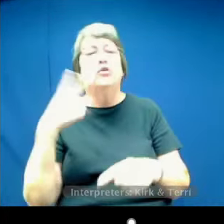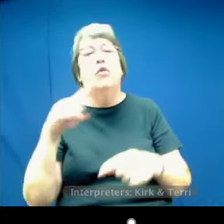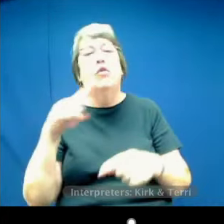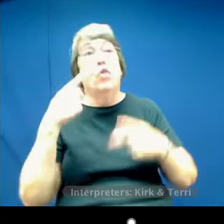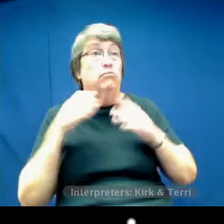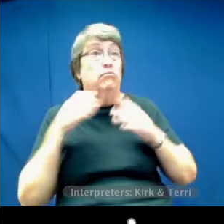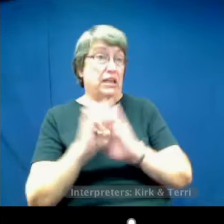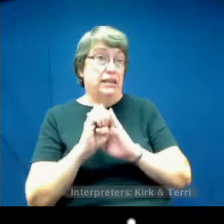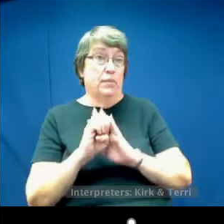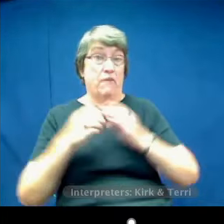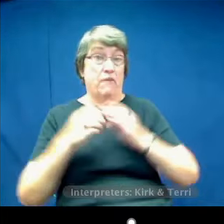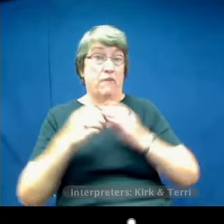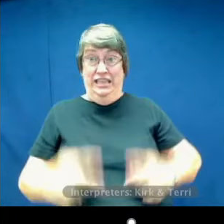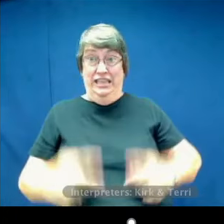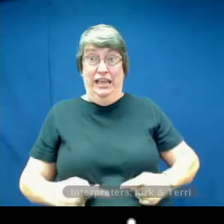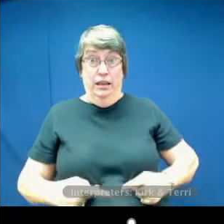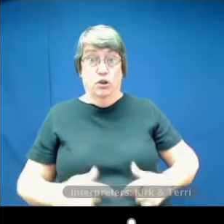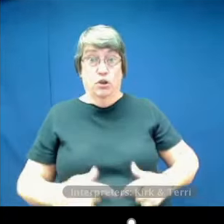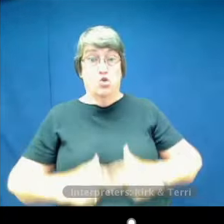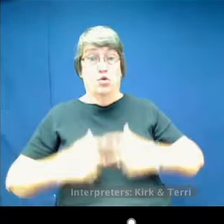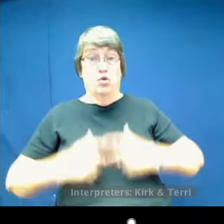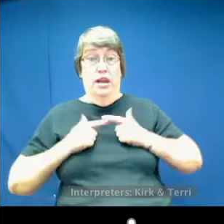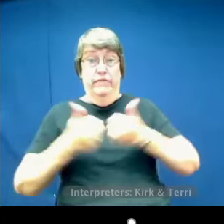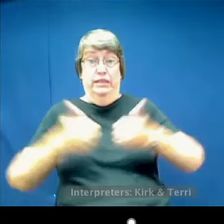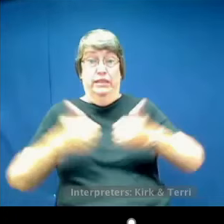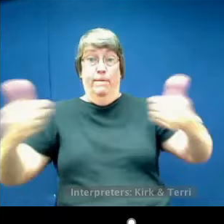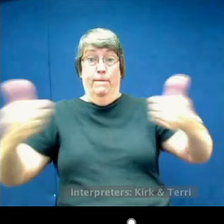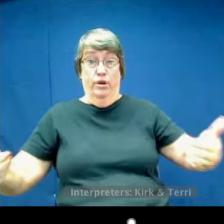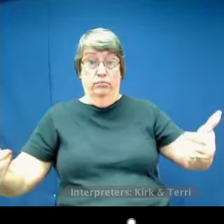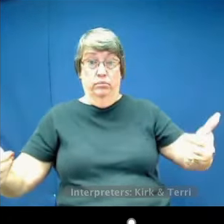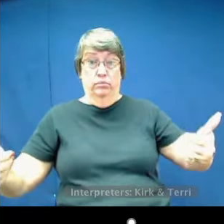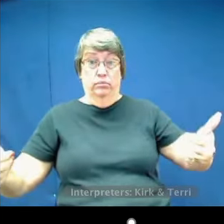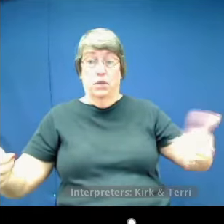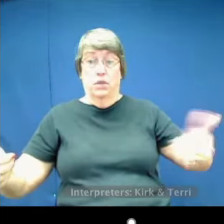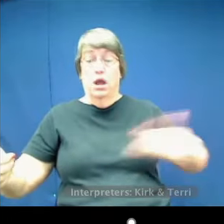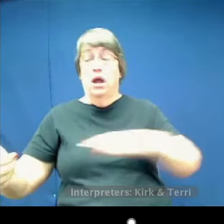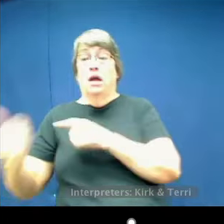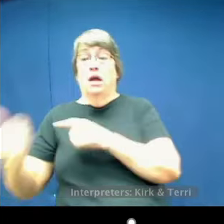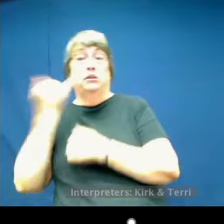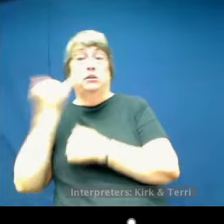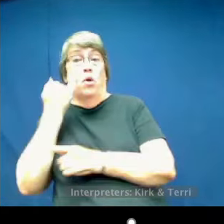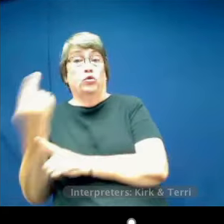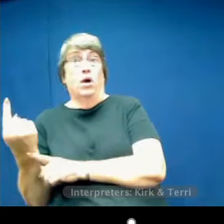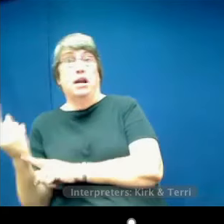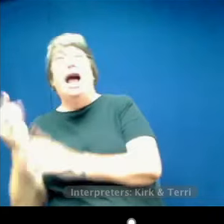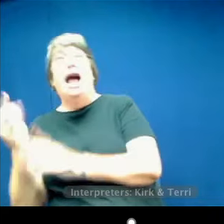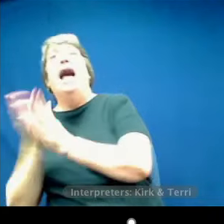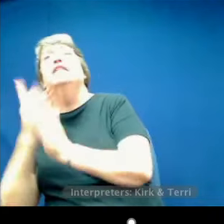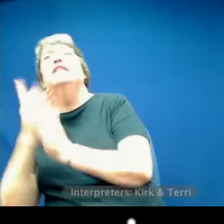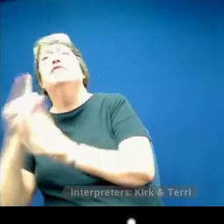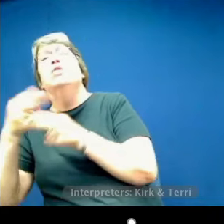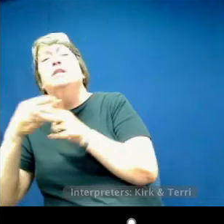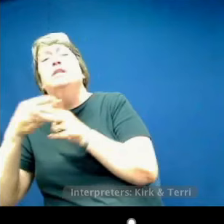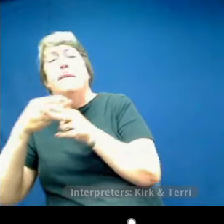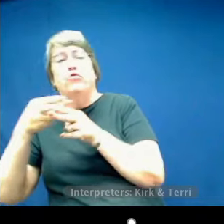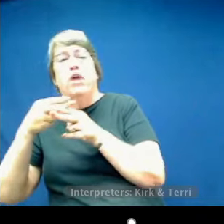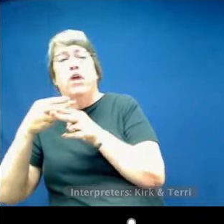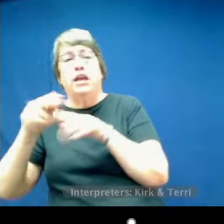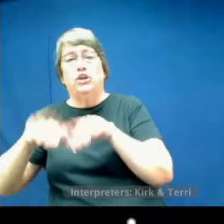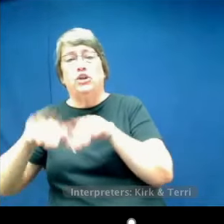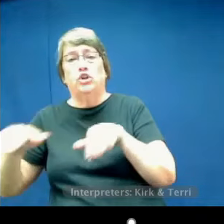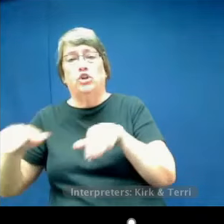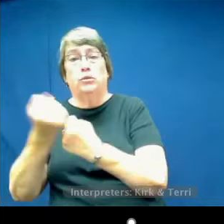separate, and then one party goes to the court and asks for temporary child support.